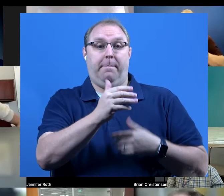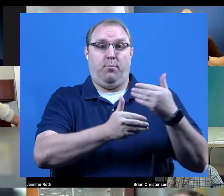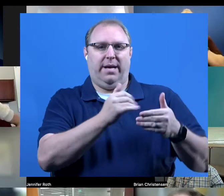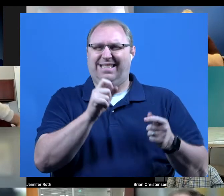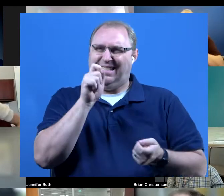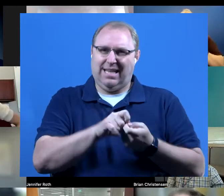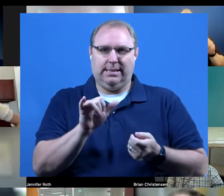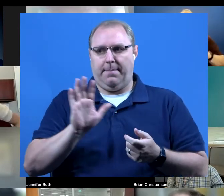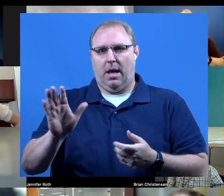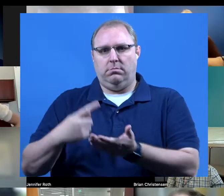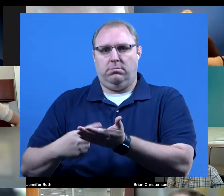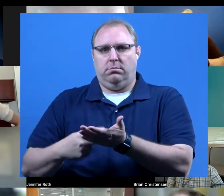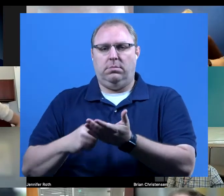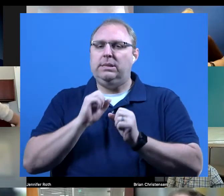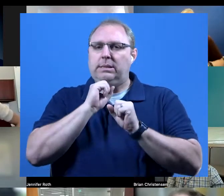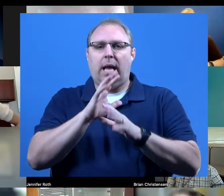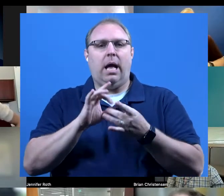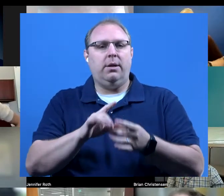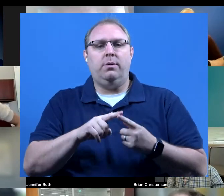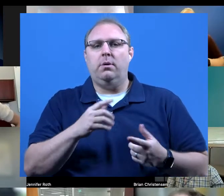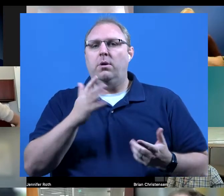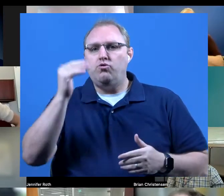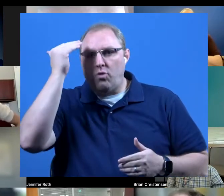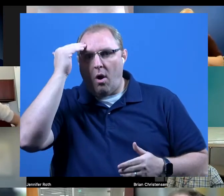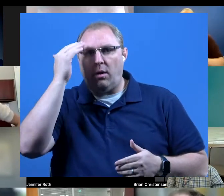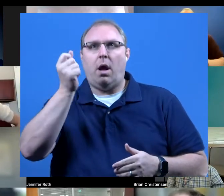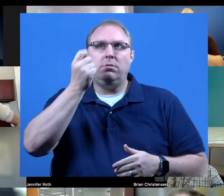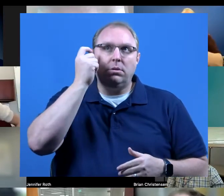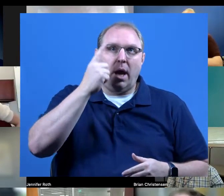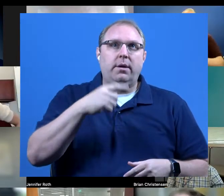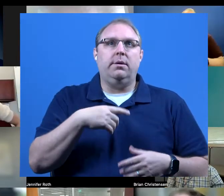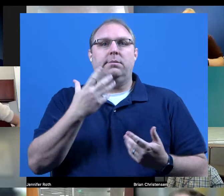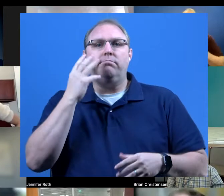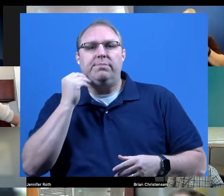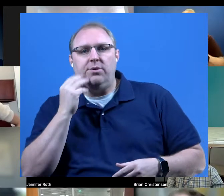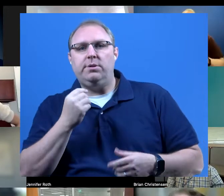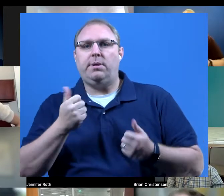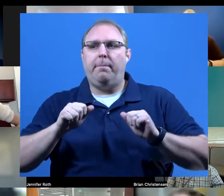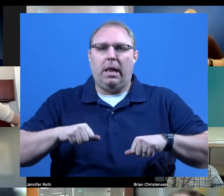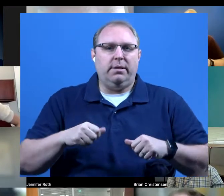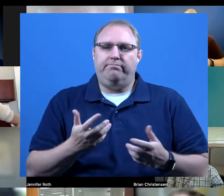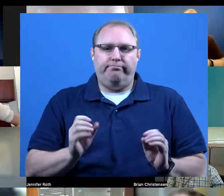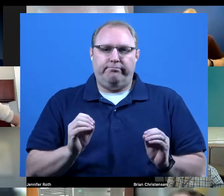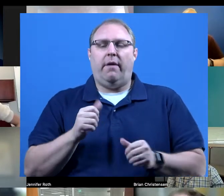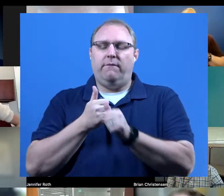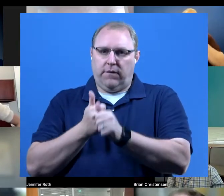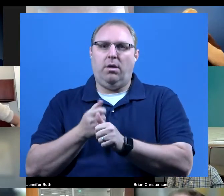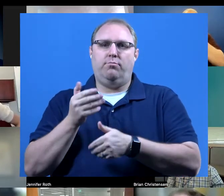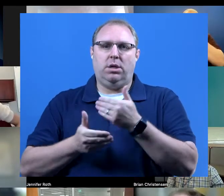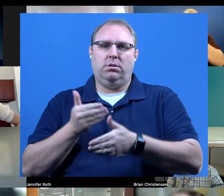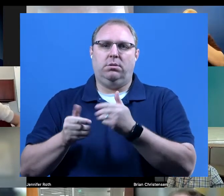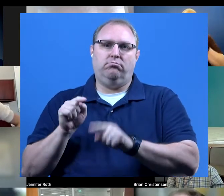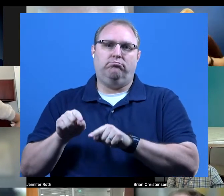I follow this exact same process that they're going to talk about for you. So it has nothing to do with your knowledge, with your understanding, with